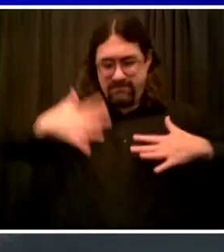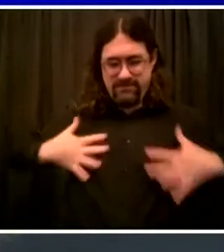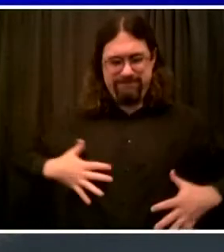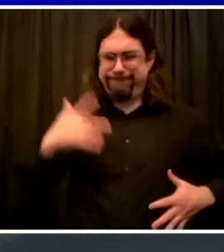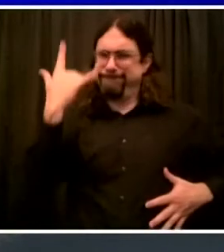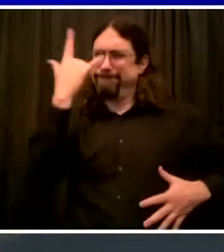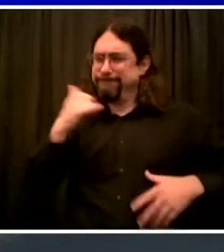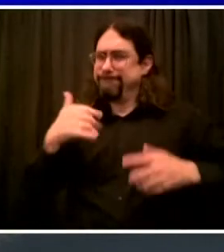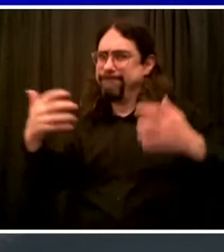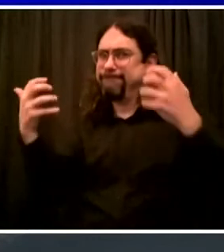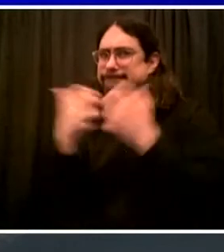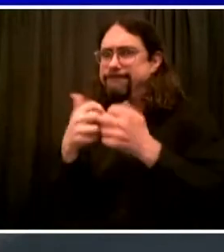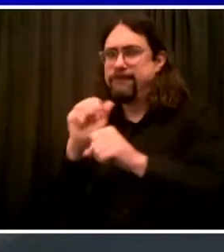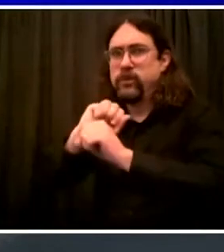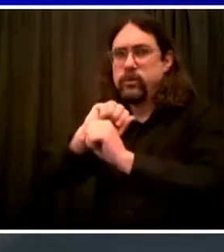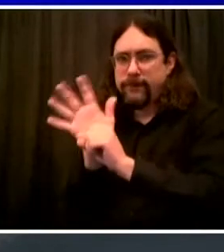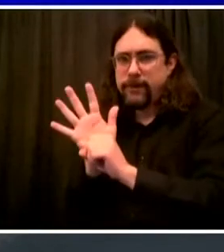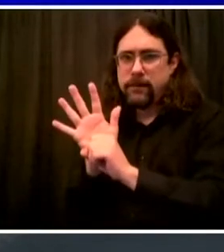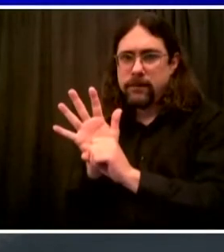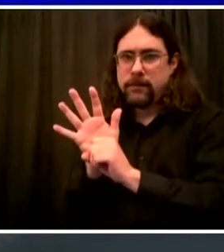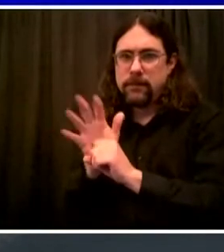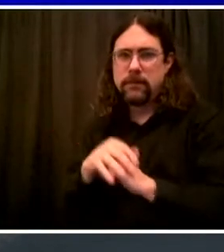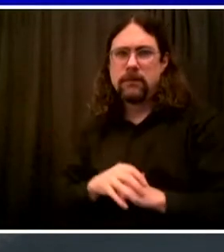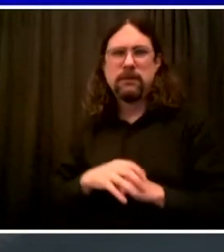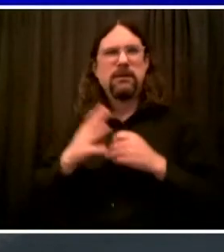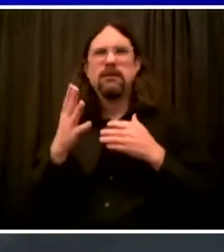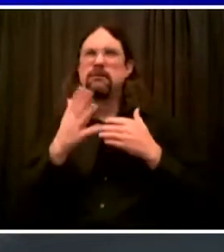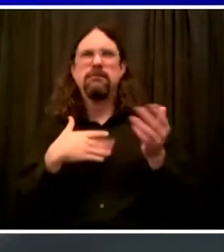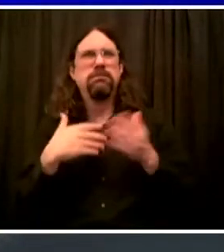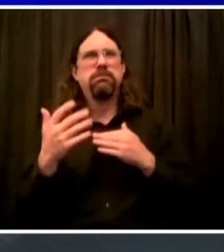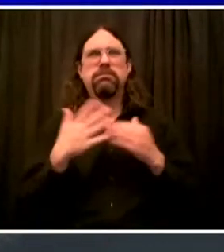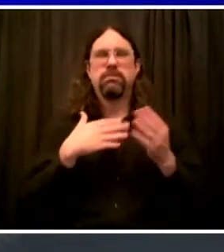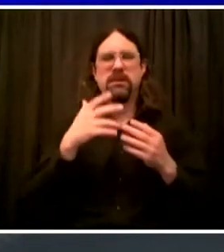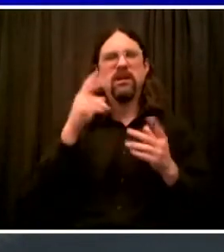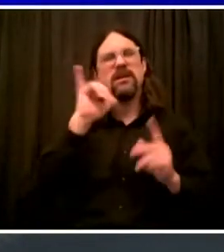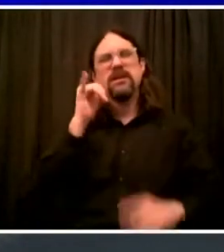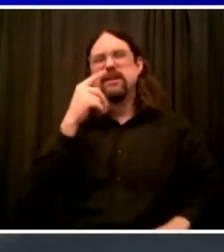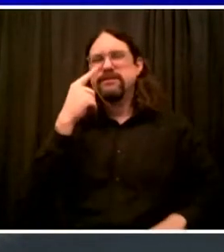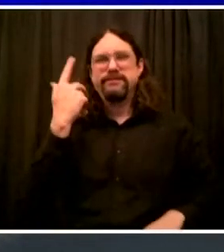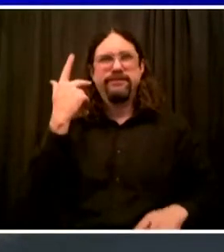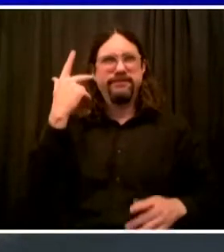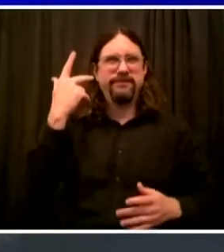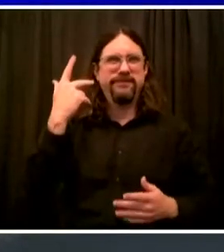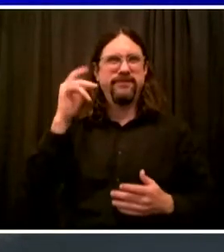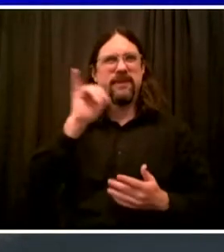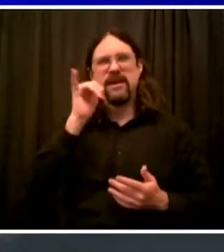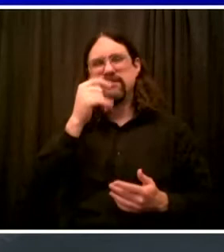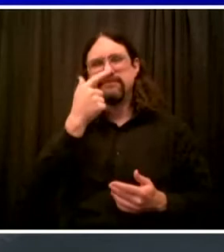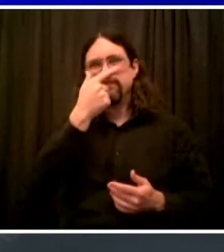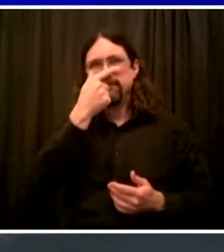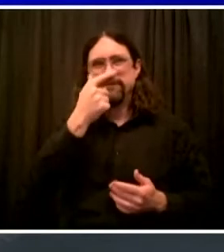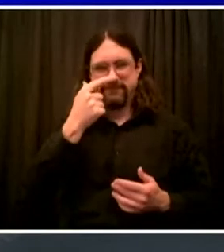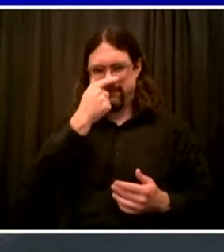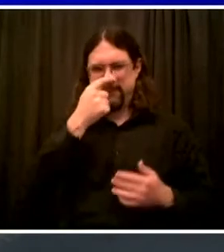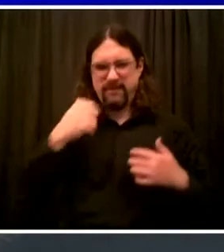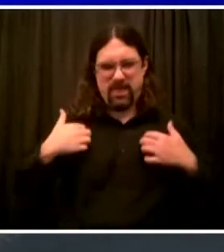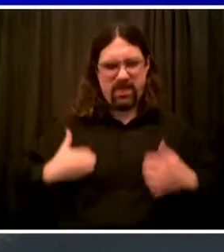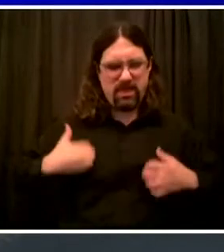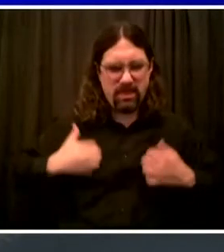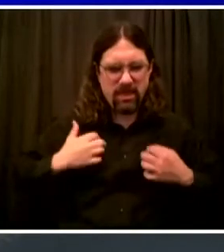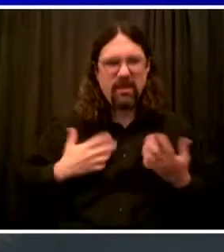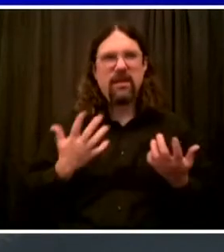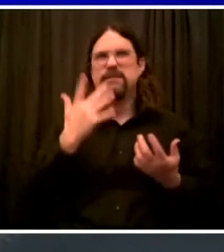and remember, those symptoms are particularly of concern if someone's older or has those pre-existing healthcare conditions, or both.